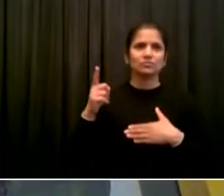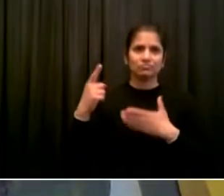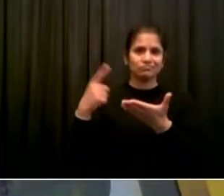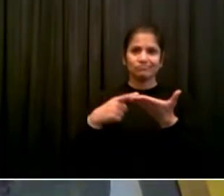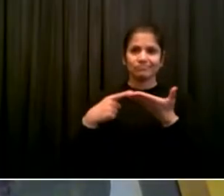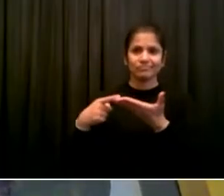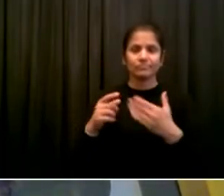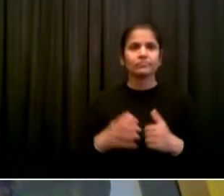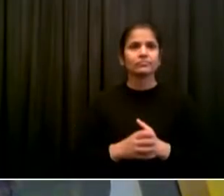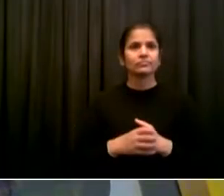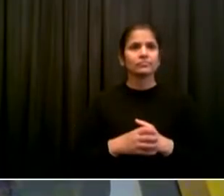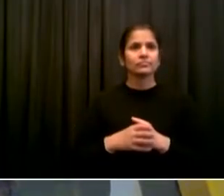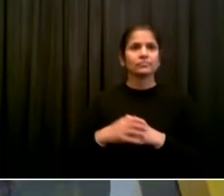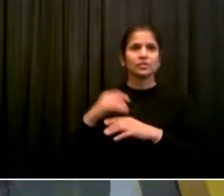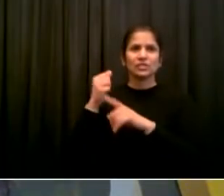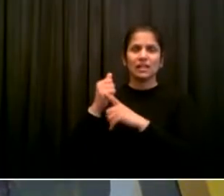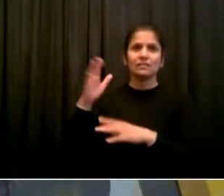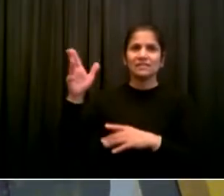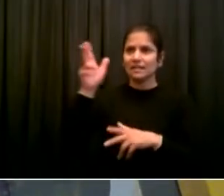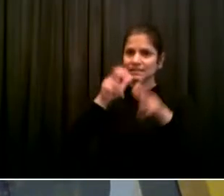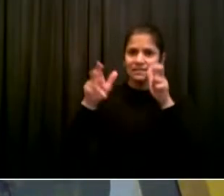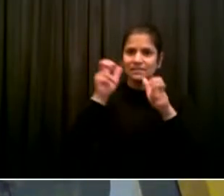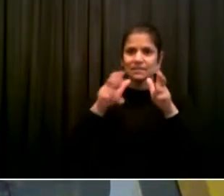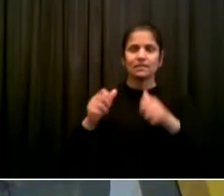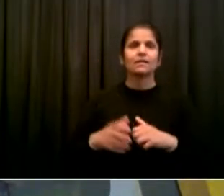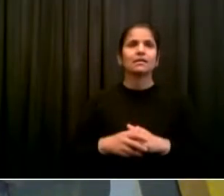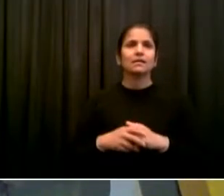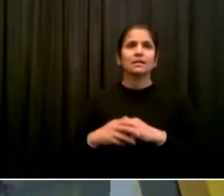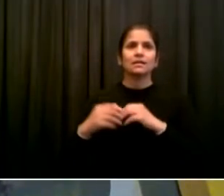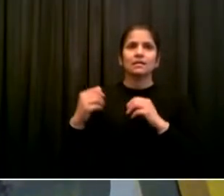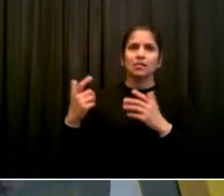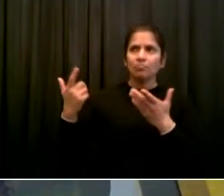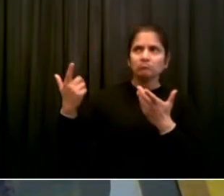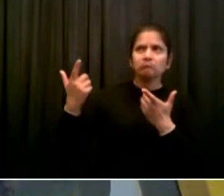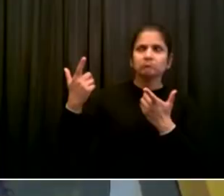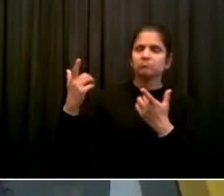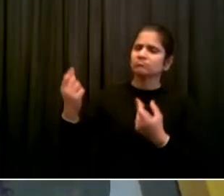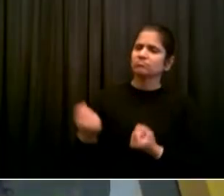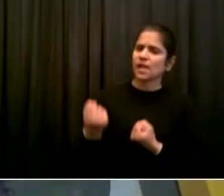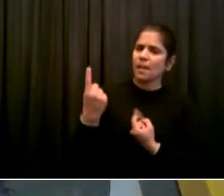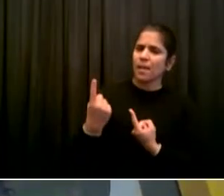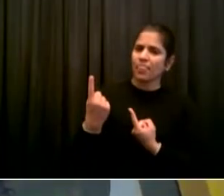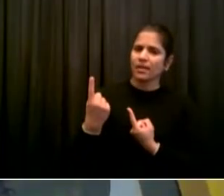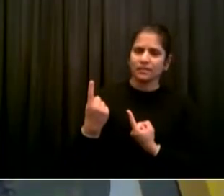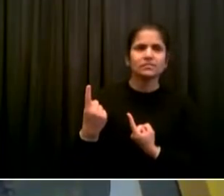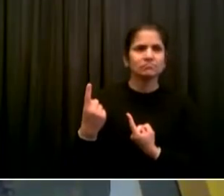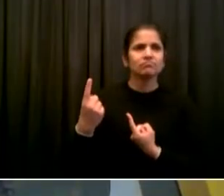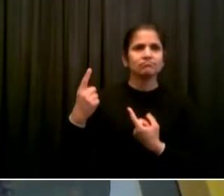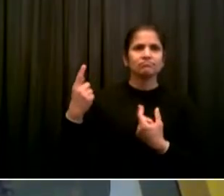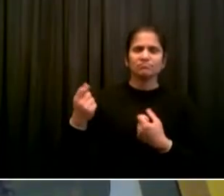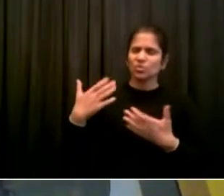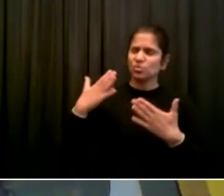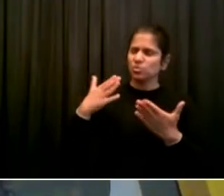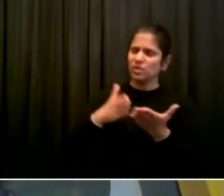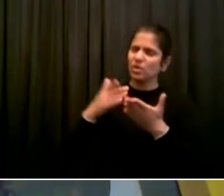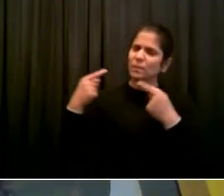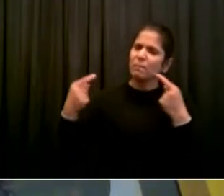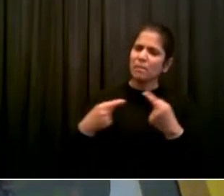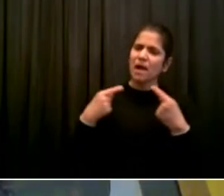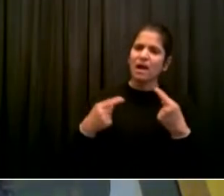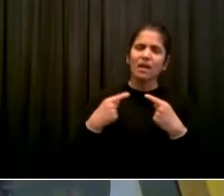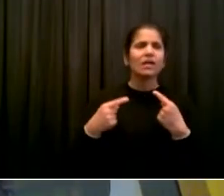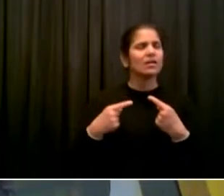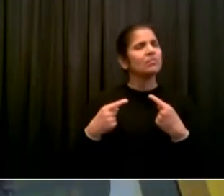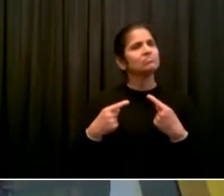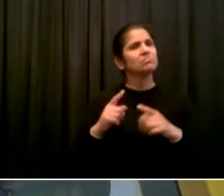really listened with empathy to those voices, including, as you said, in some really painful conversations. But hearing people's pain and